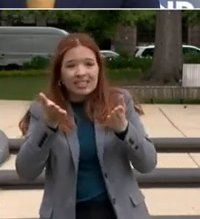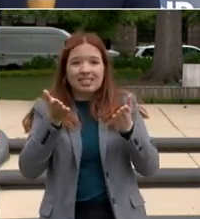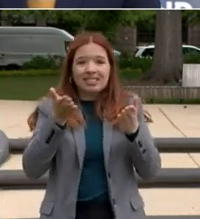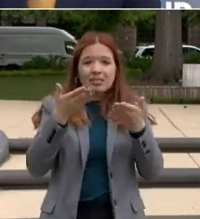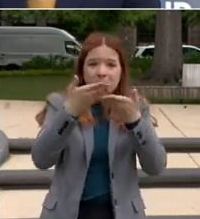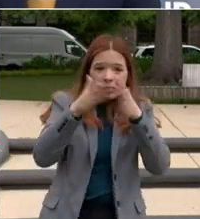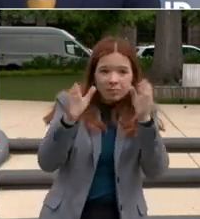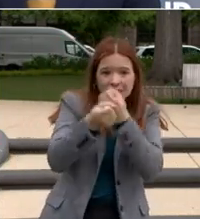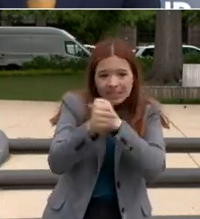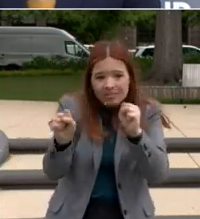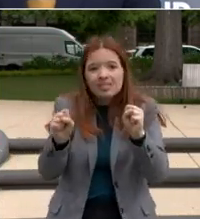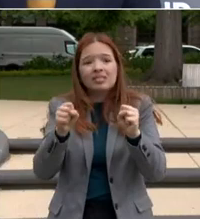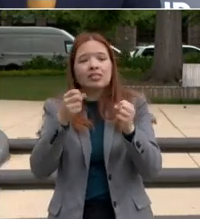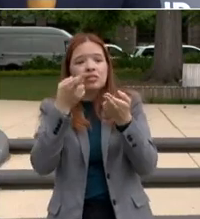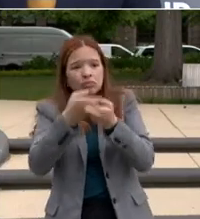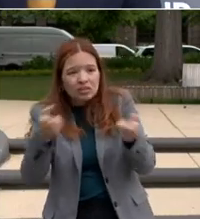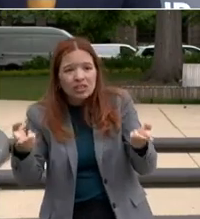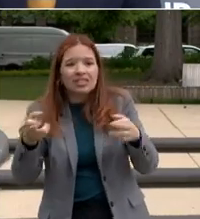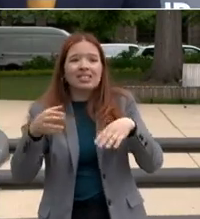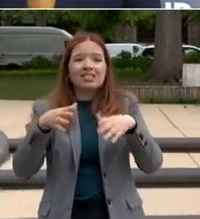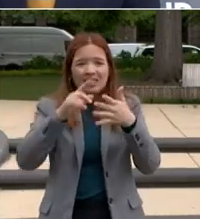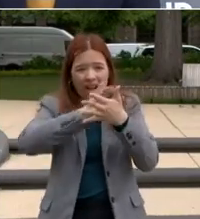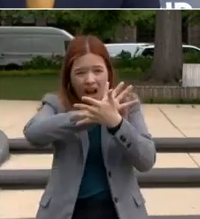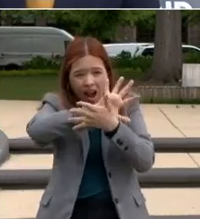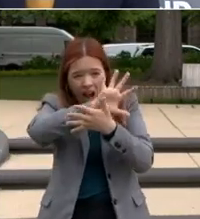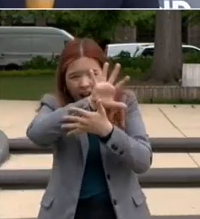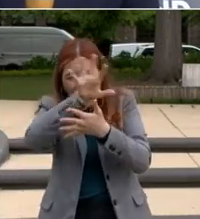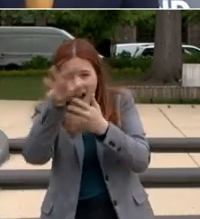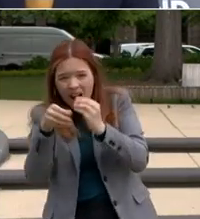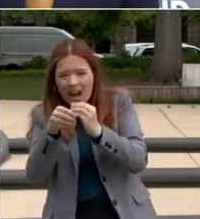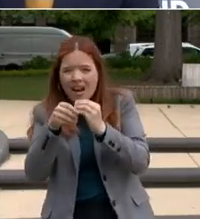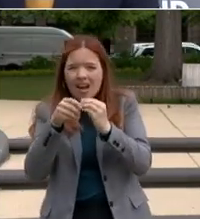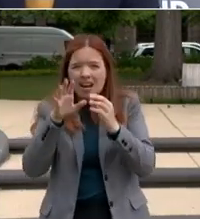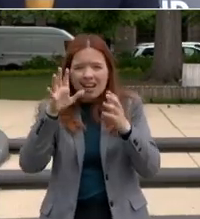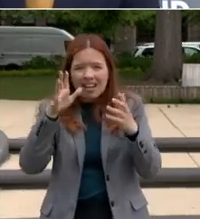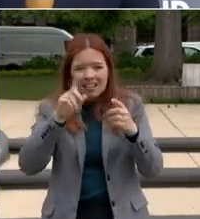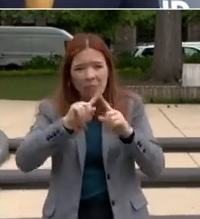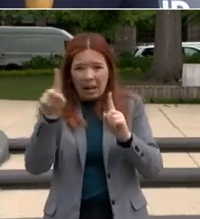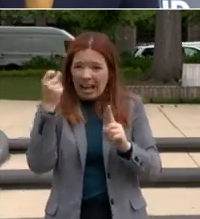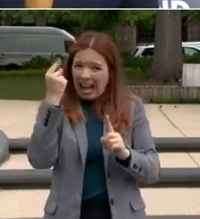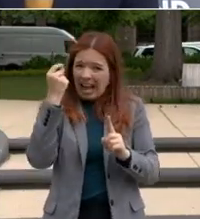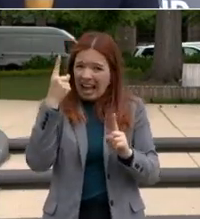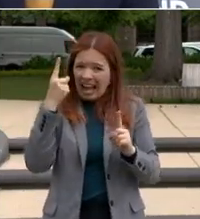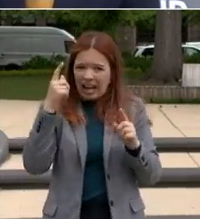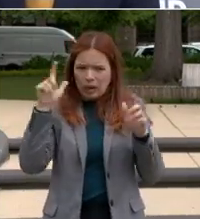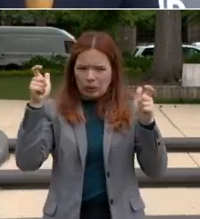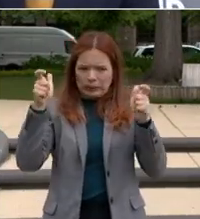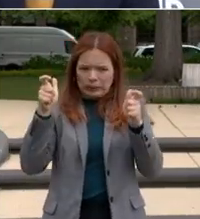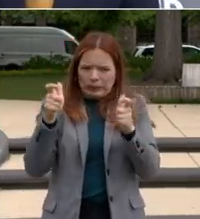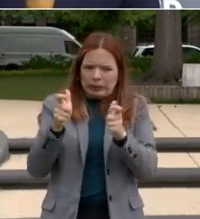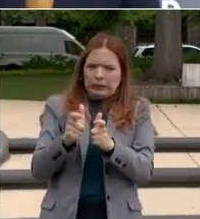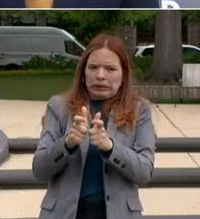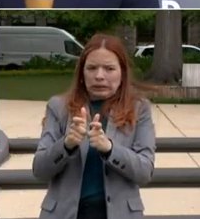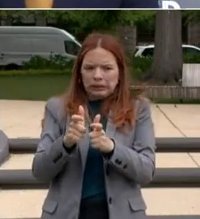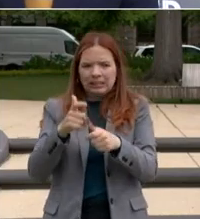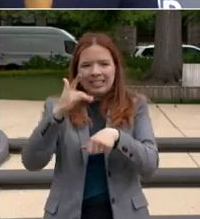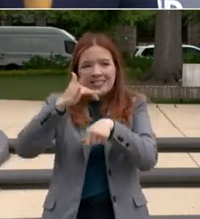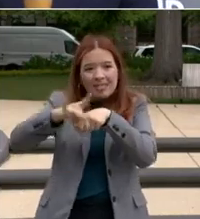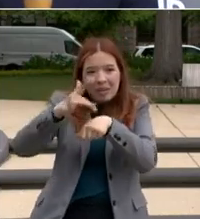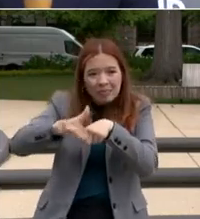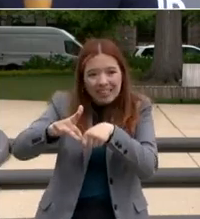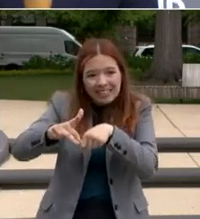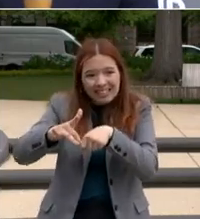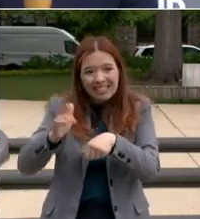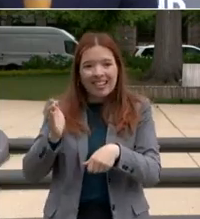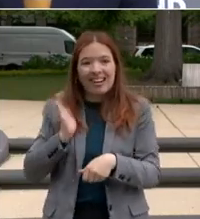in a more streamlined way, given the availability of officers. So right